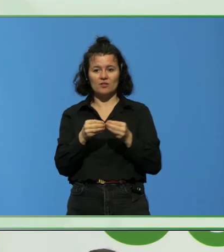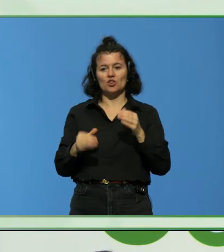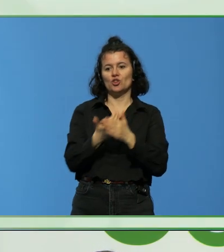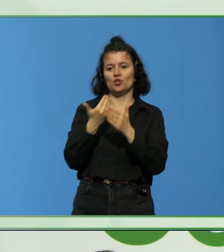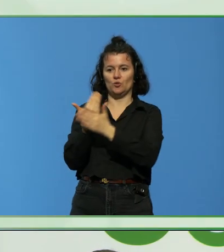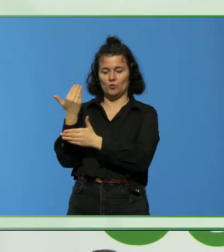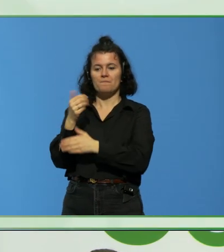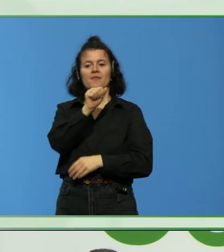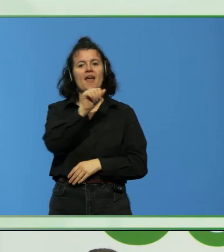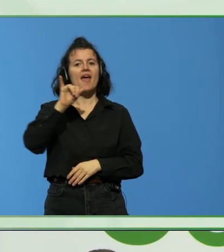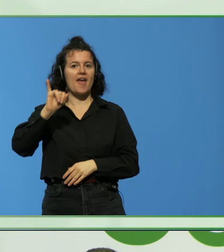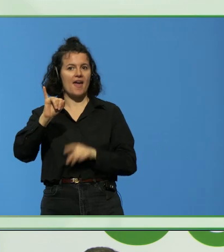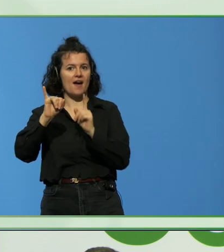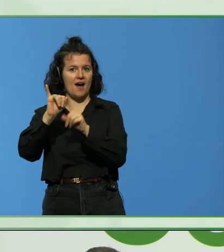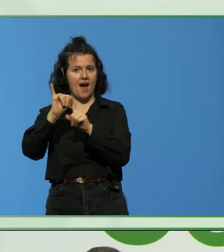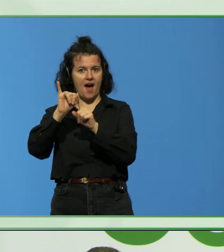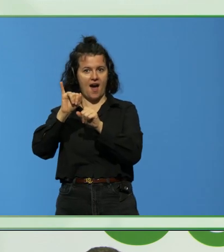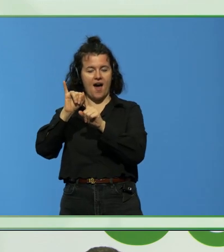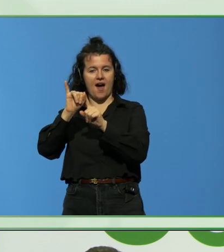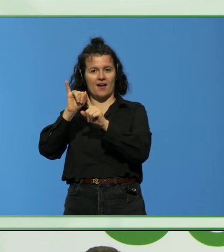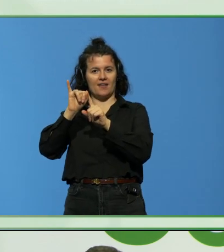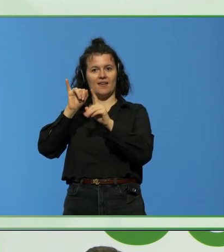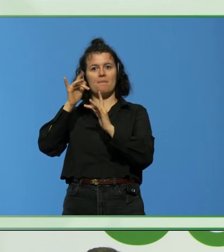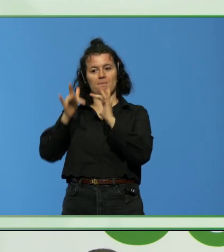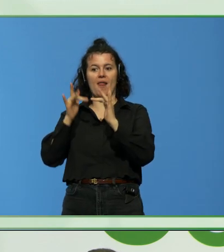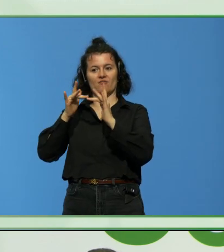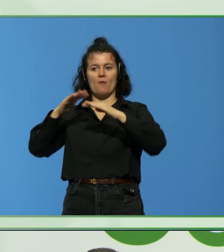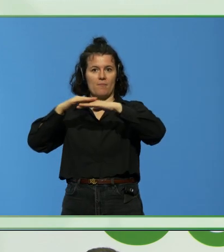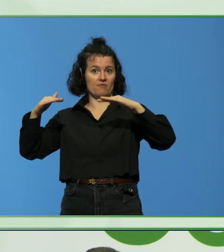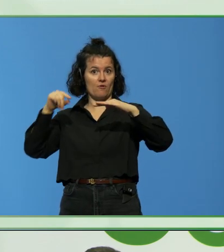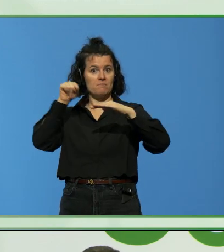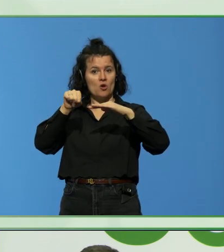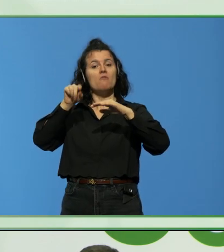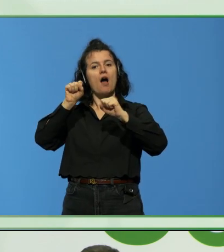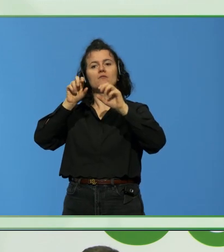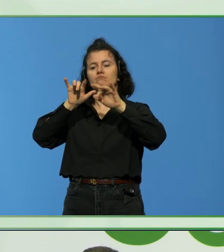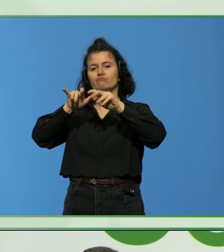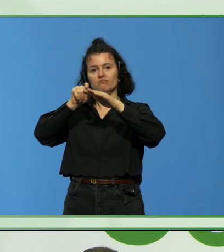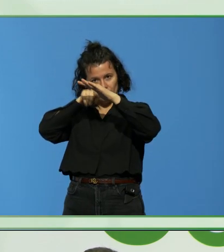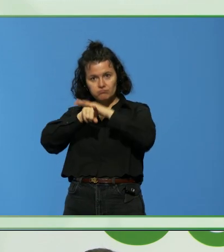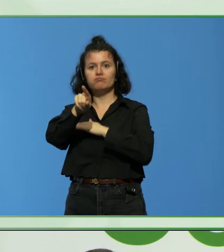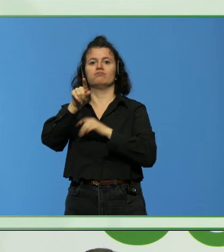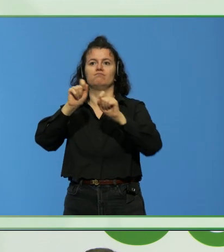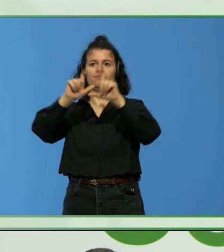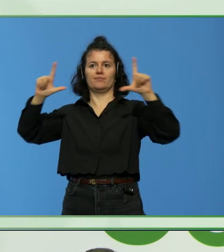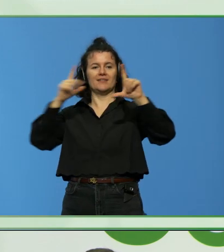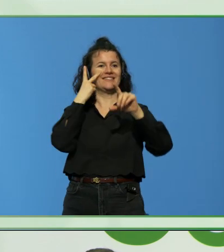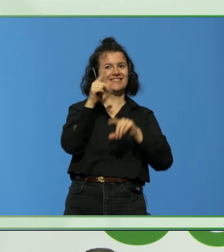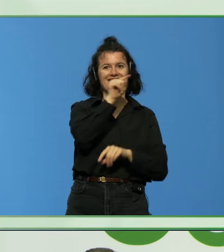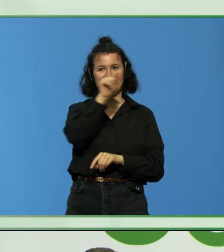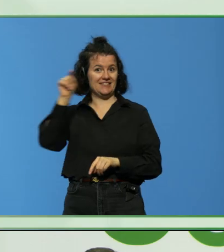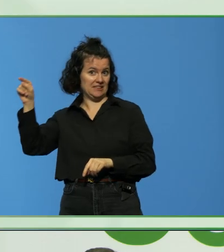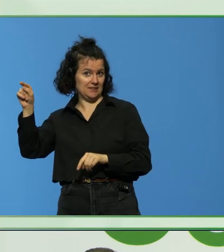platform that can be used individually via your own smartphone through scanning a QR code. And